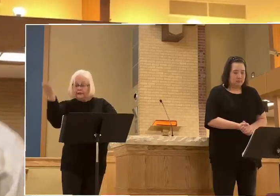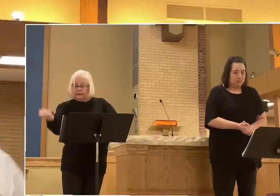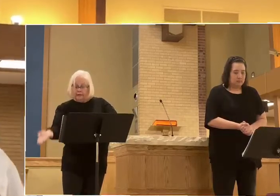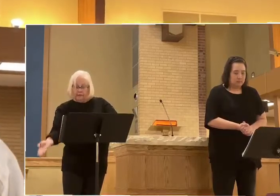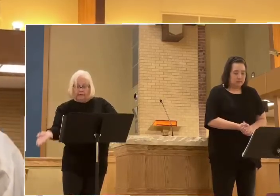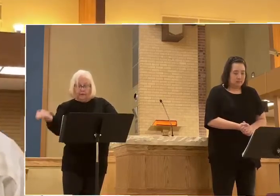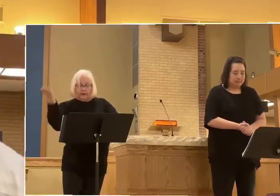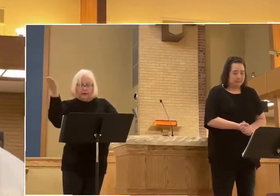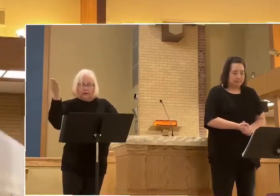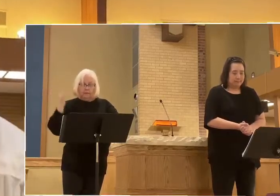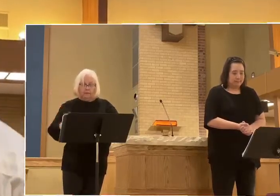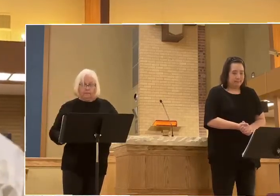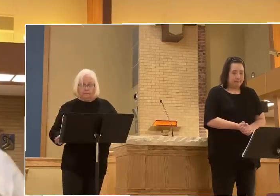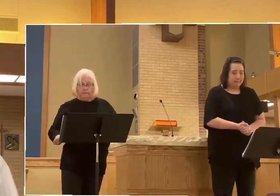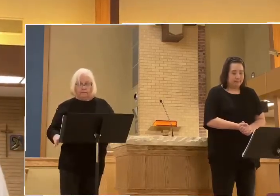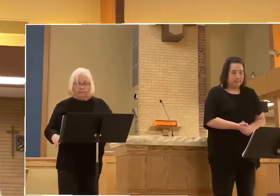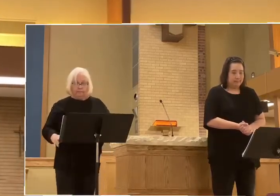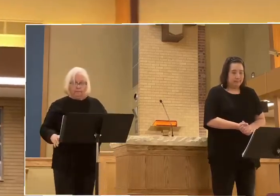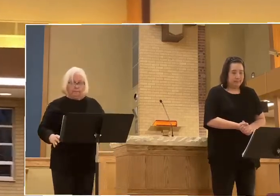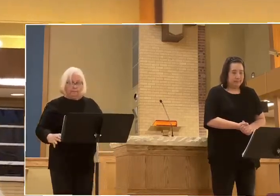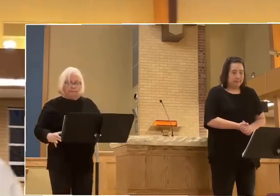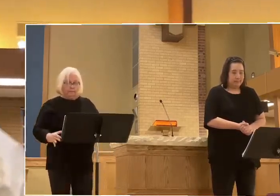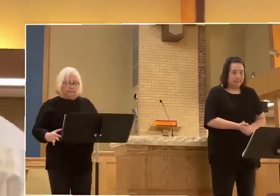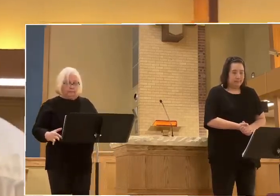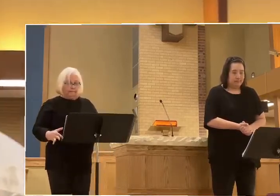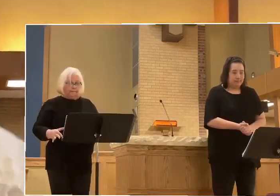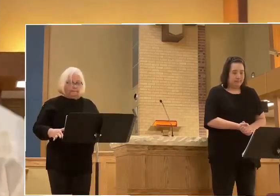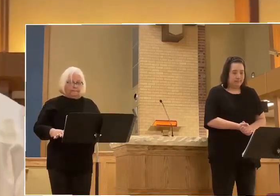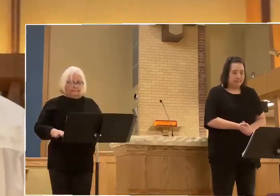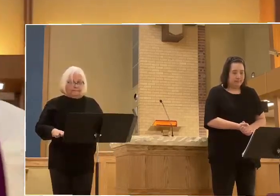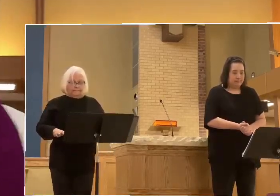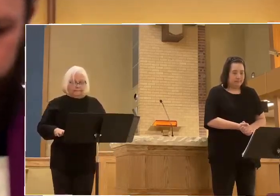bruised in them.